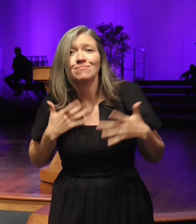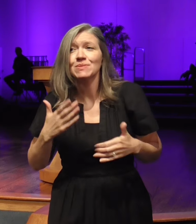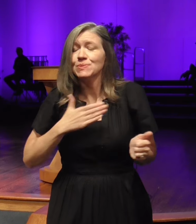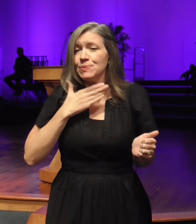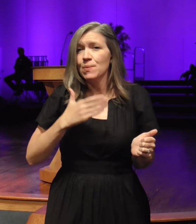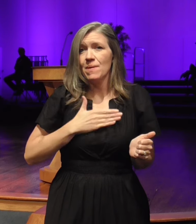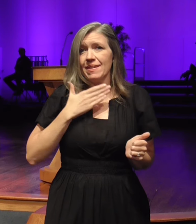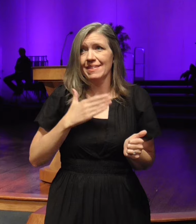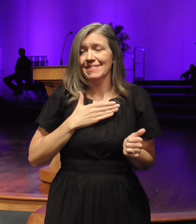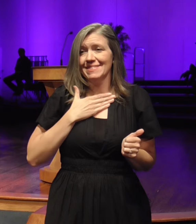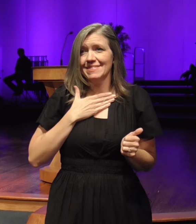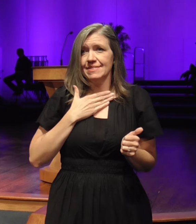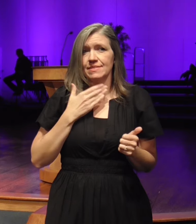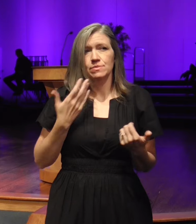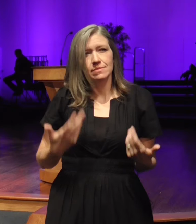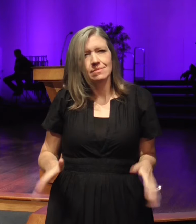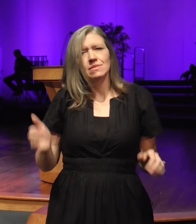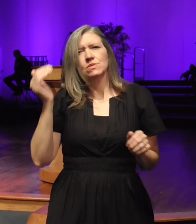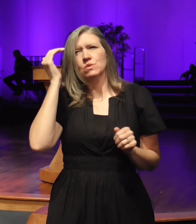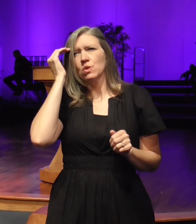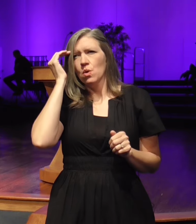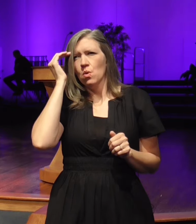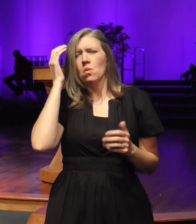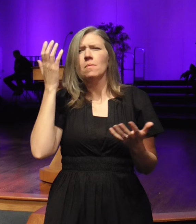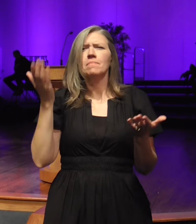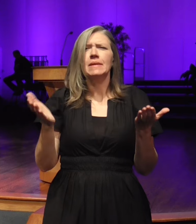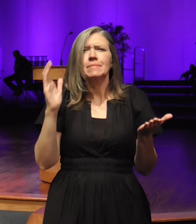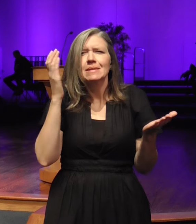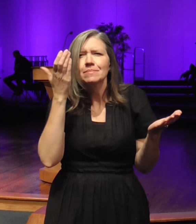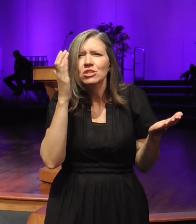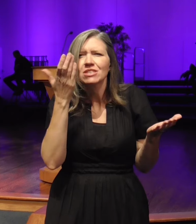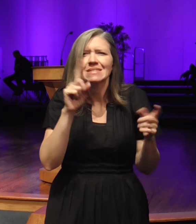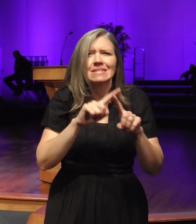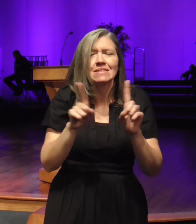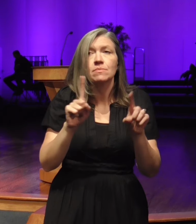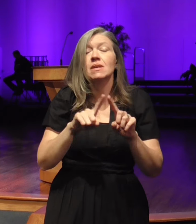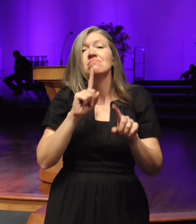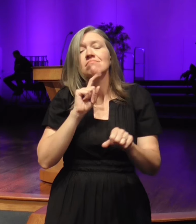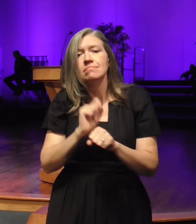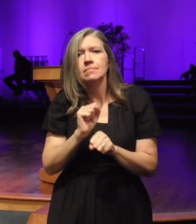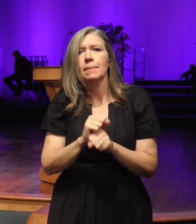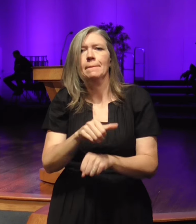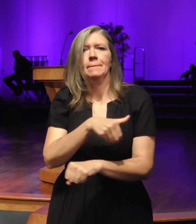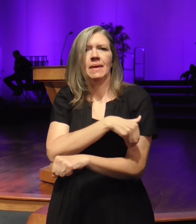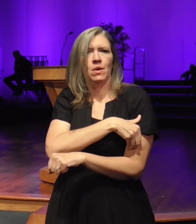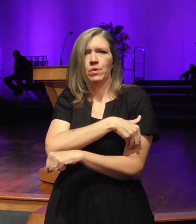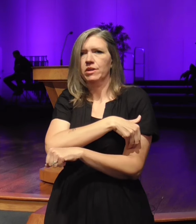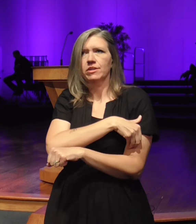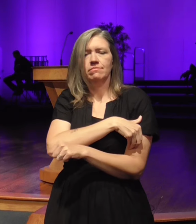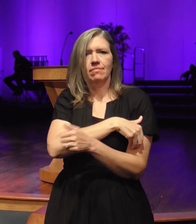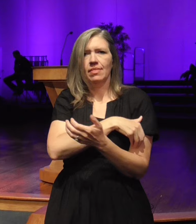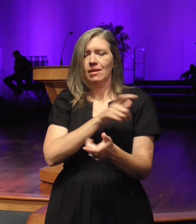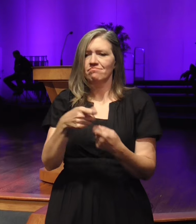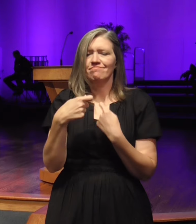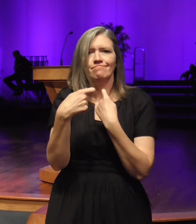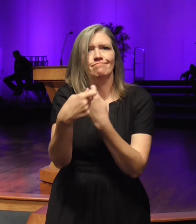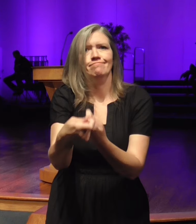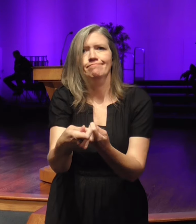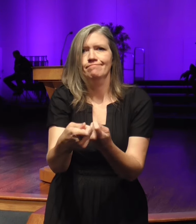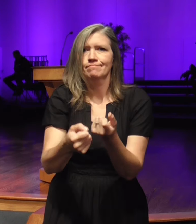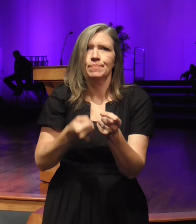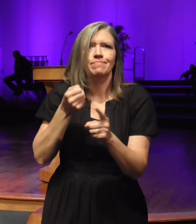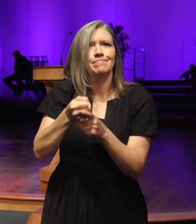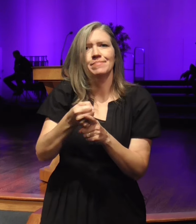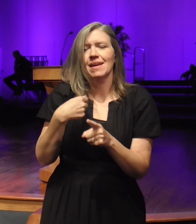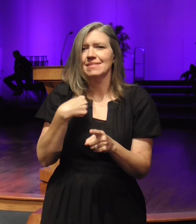into life. We can step into life with enthusiasm and joy, because we know, in spite